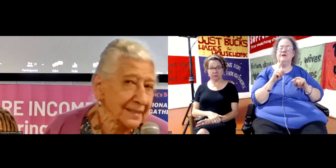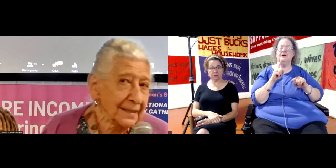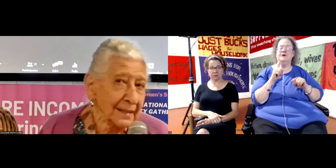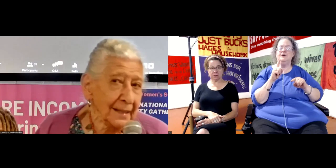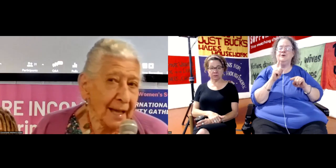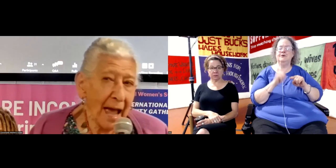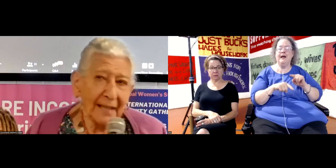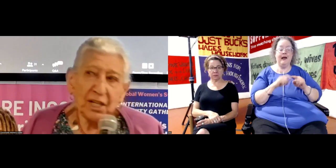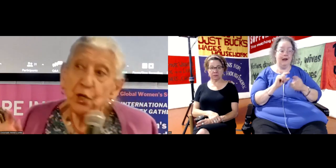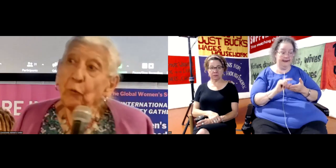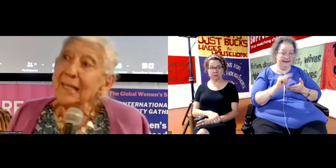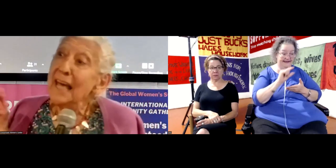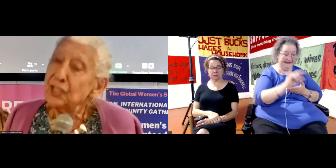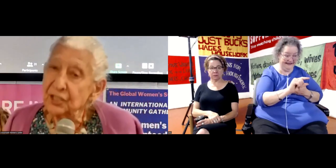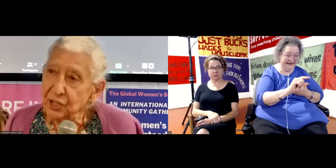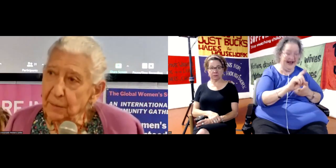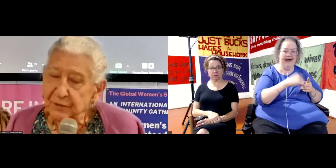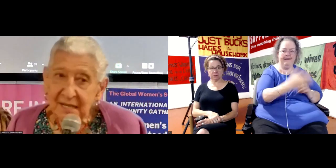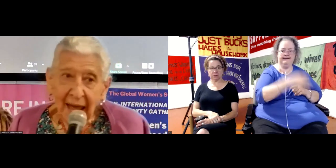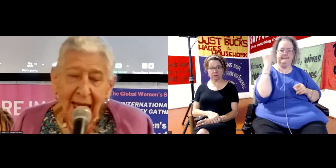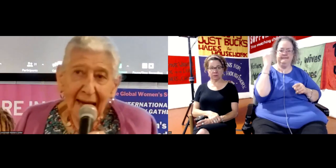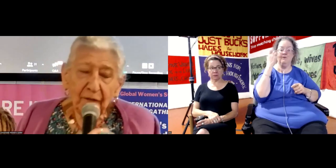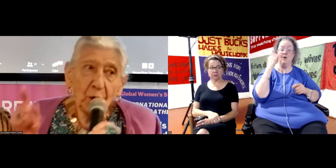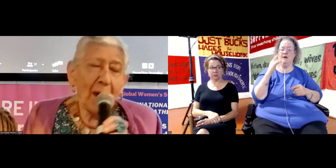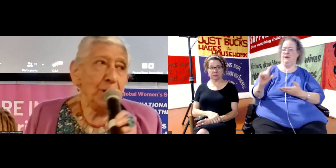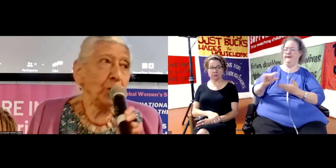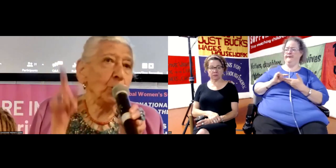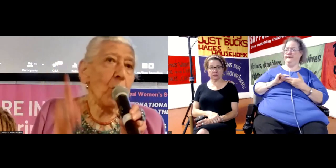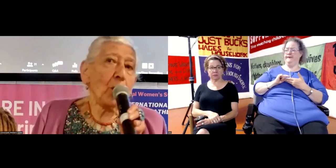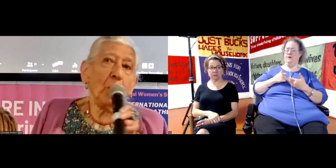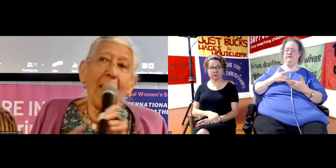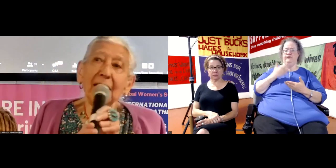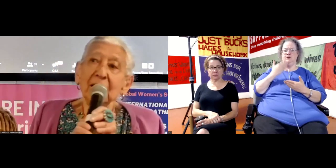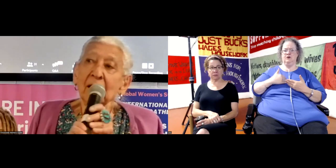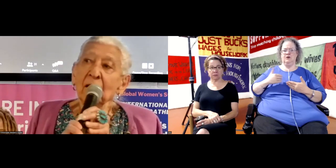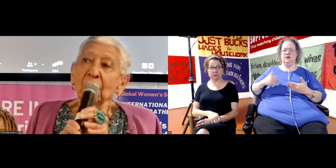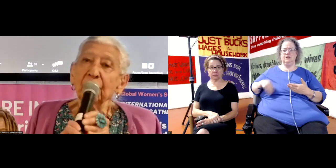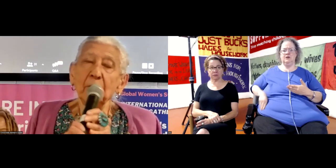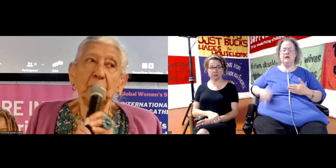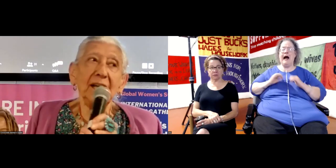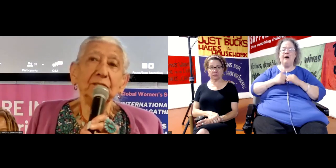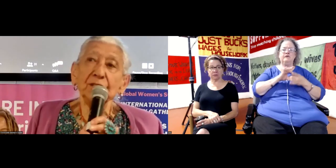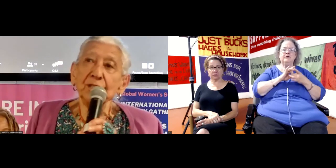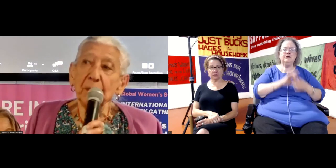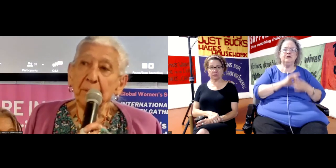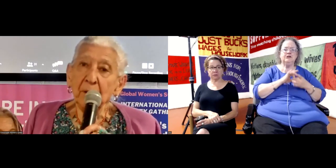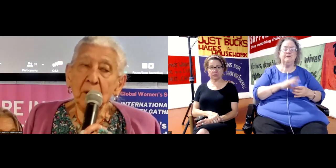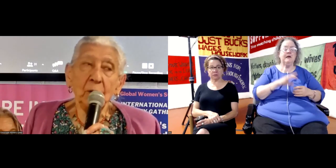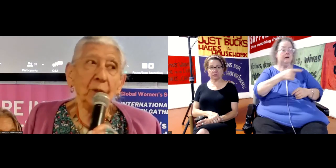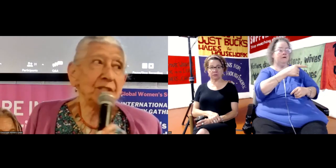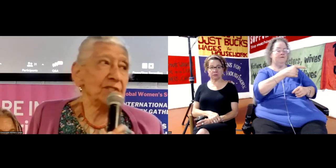pocket and in your relationships and in the way you can walk away from a